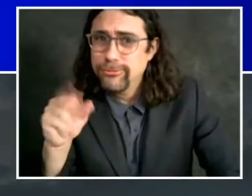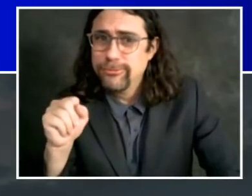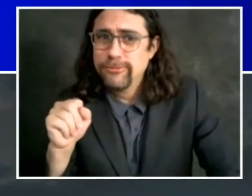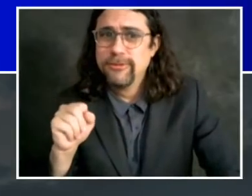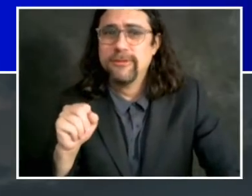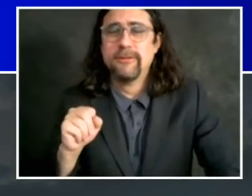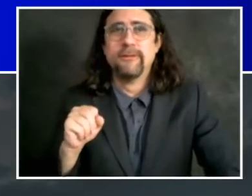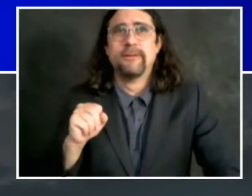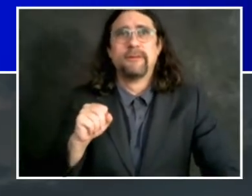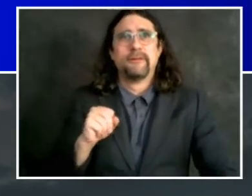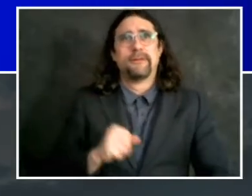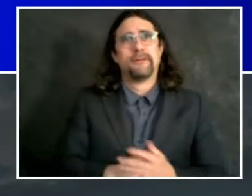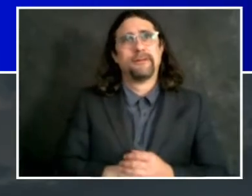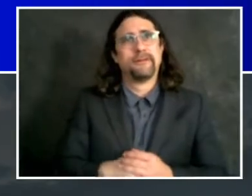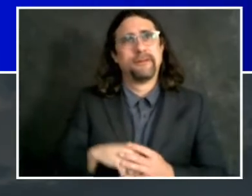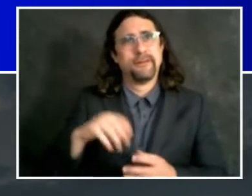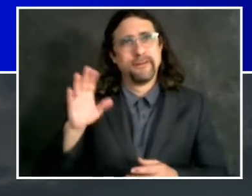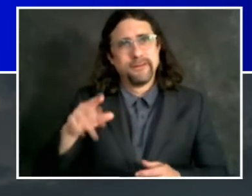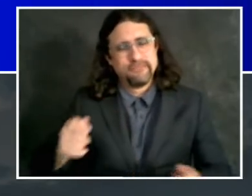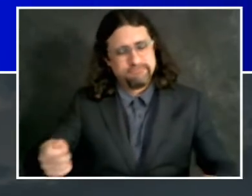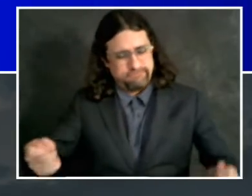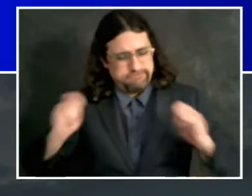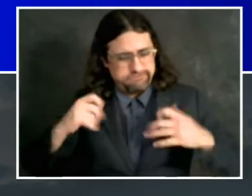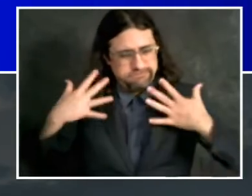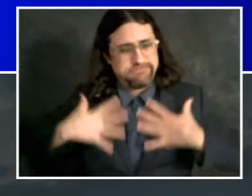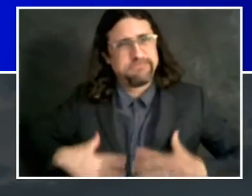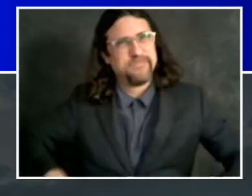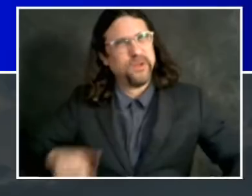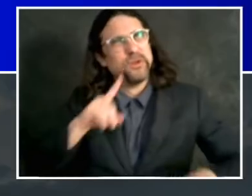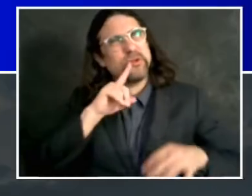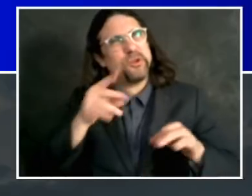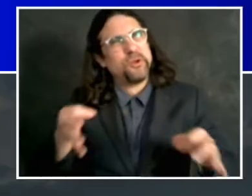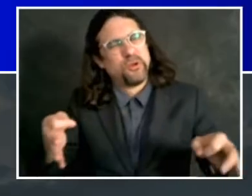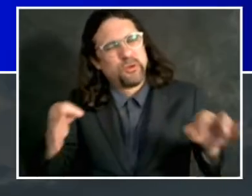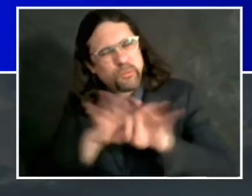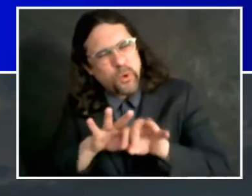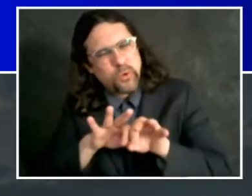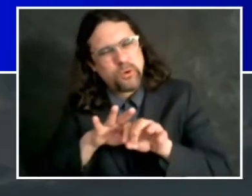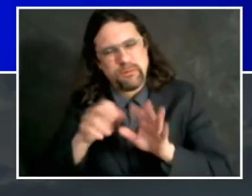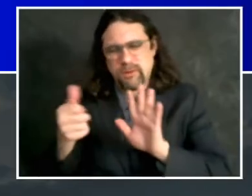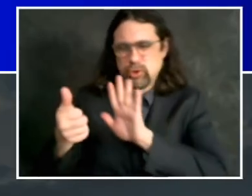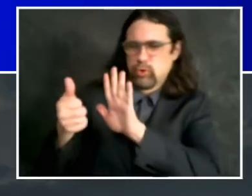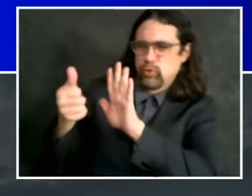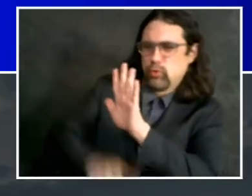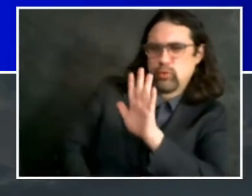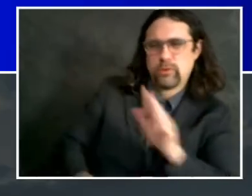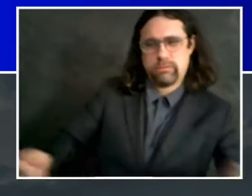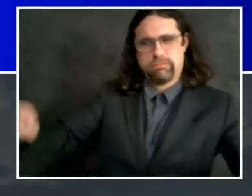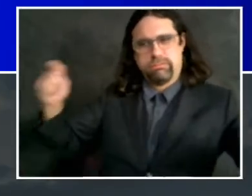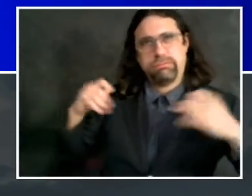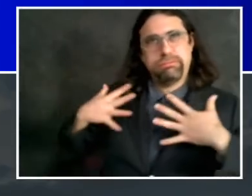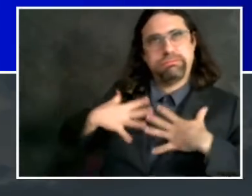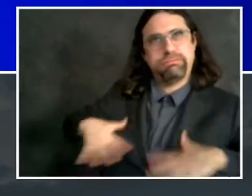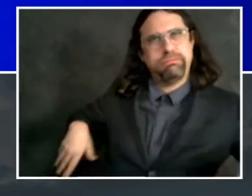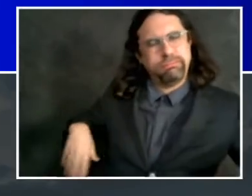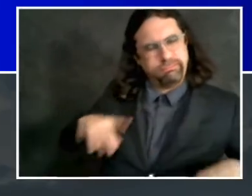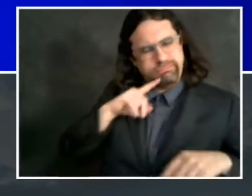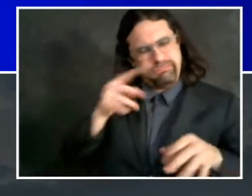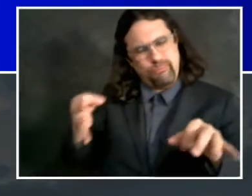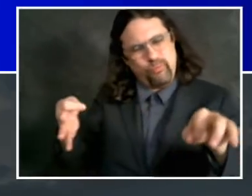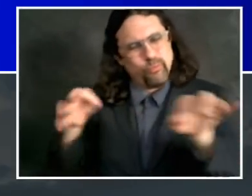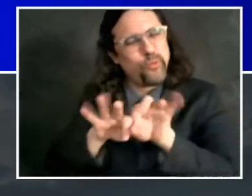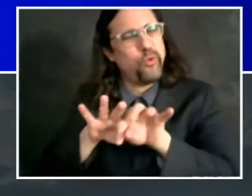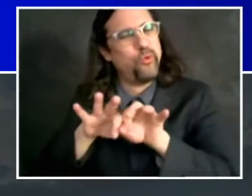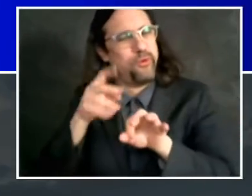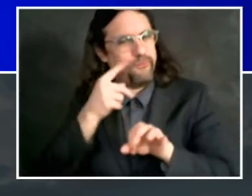protecting the people who are protecting all of us. And I'll tell you, I want to, as I say this,